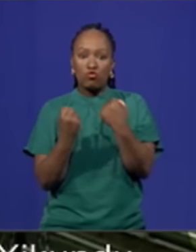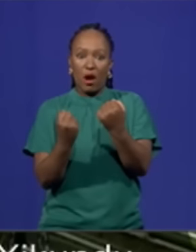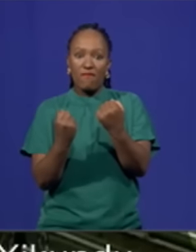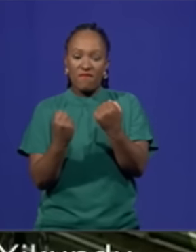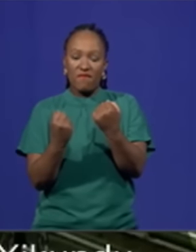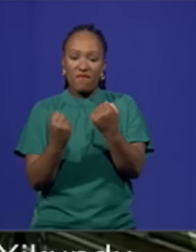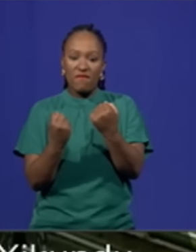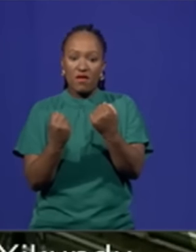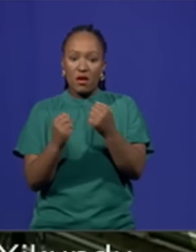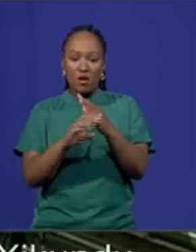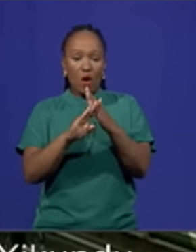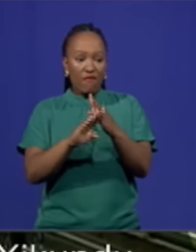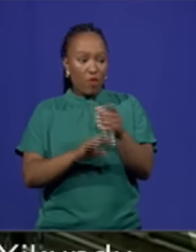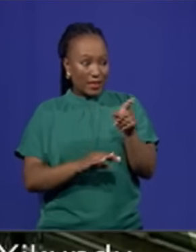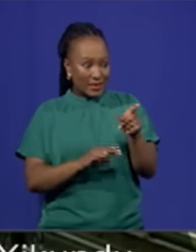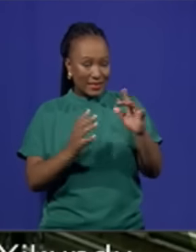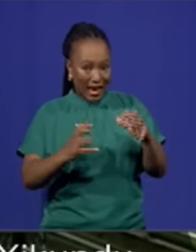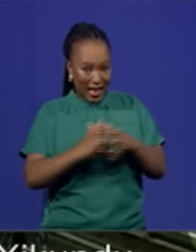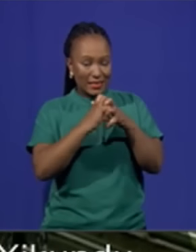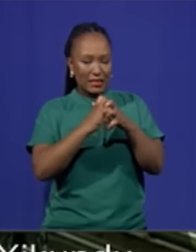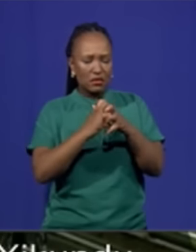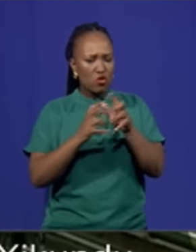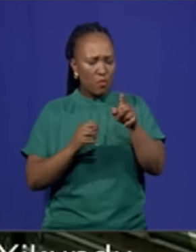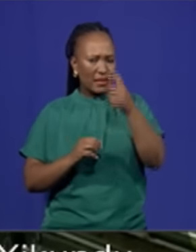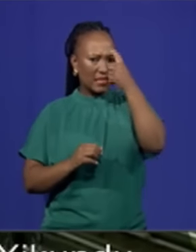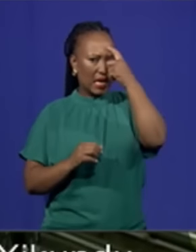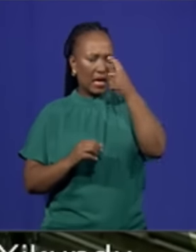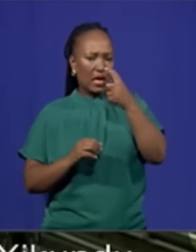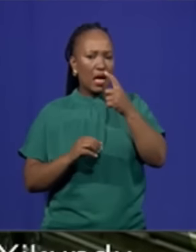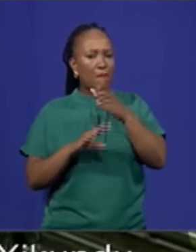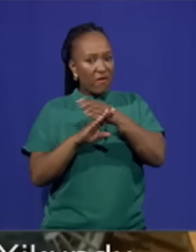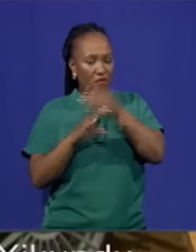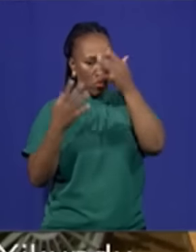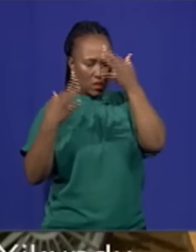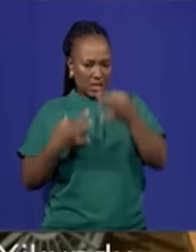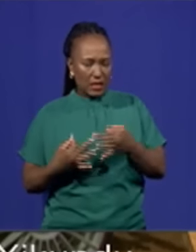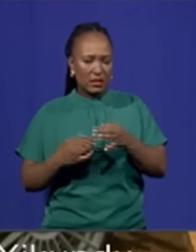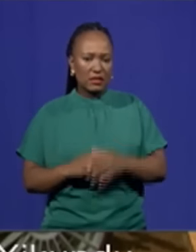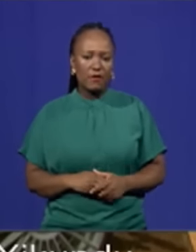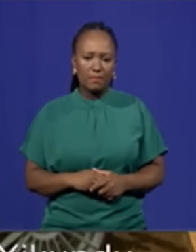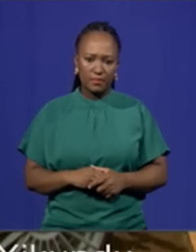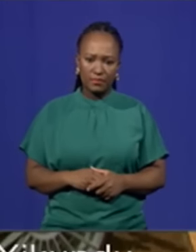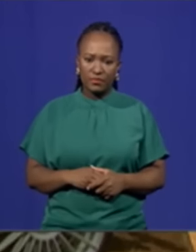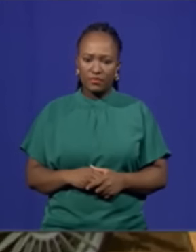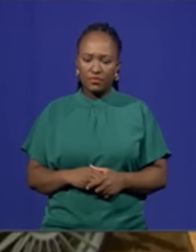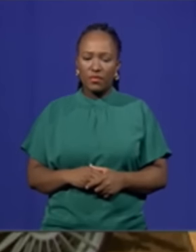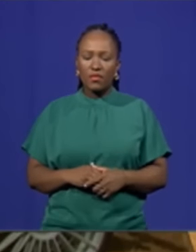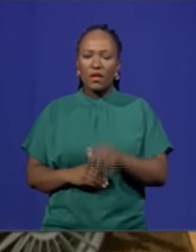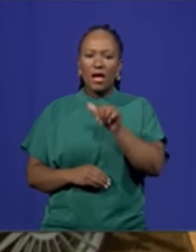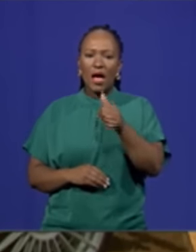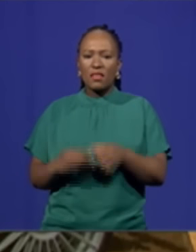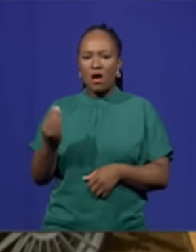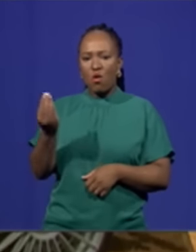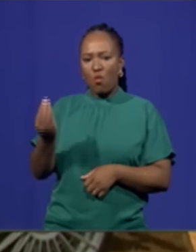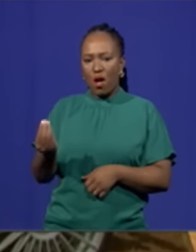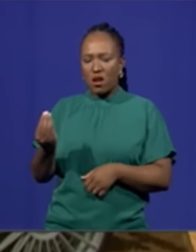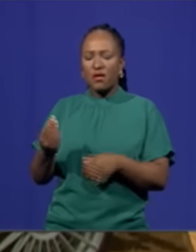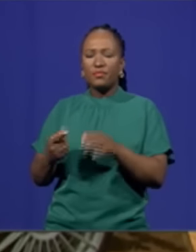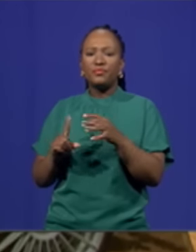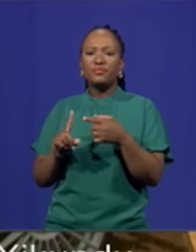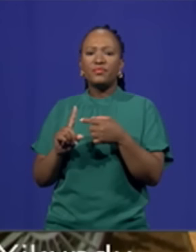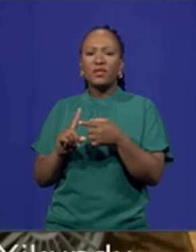To avoid this, you must think twice before you take a decision. Yo mongwe wa bana ba bahu e le go Kganyesa Maswanganyi